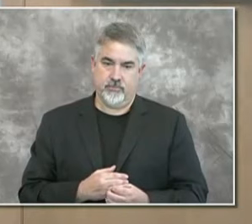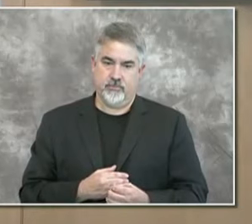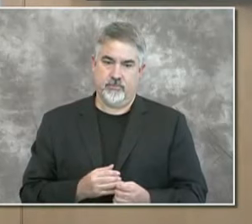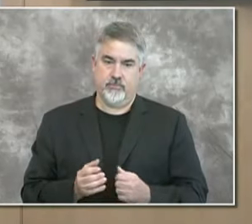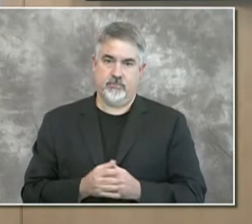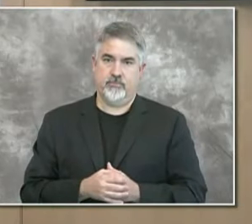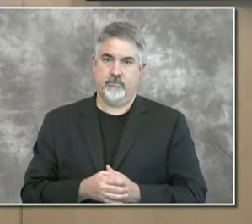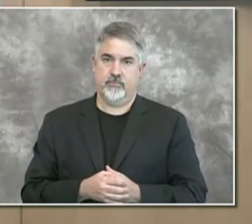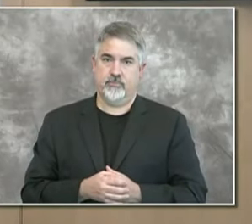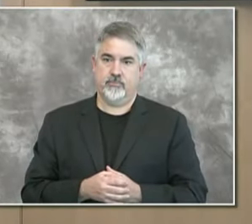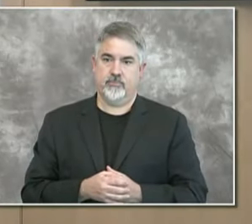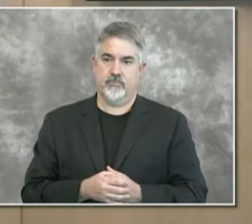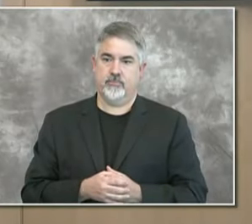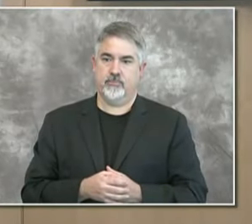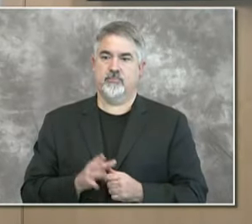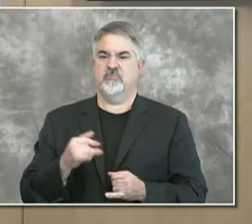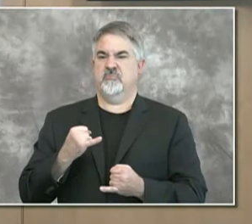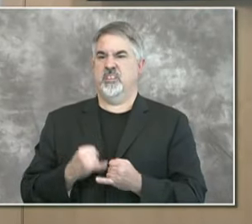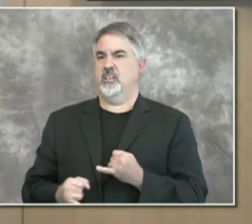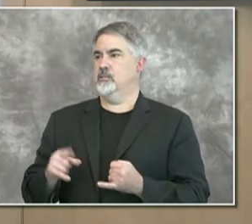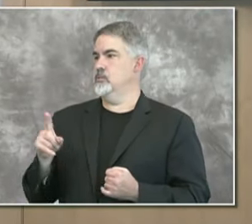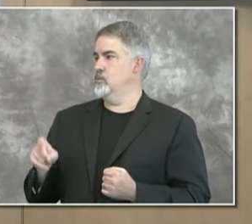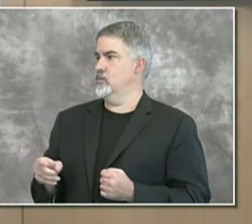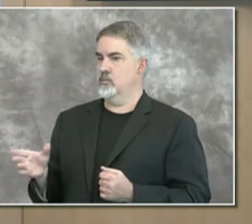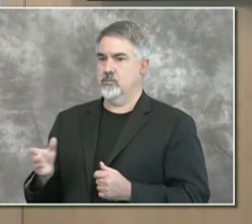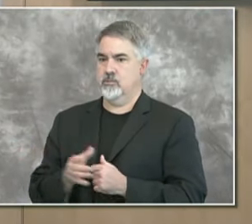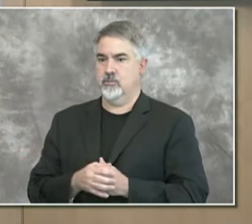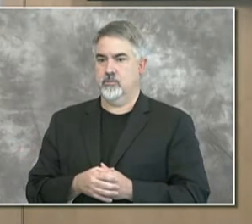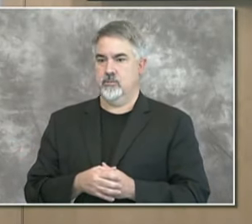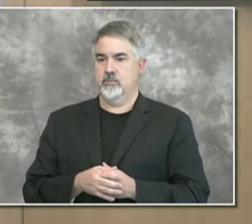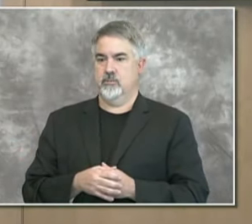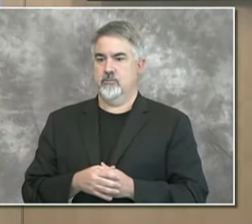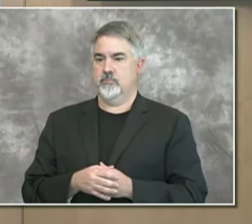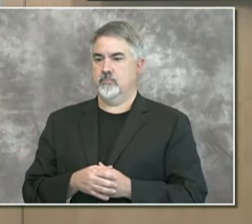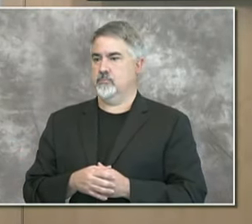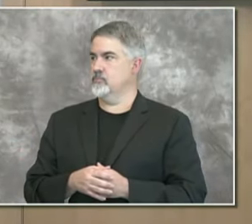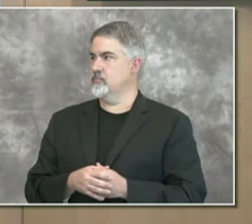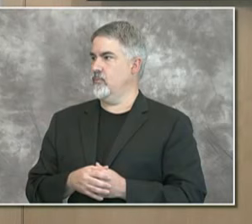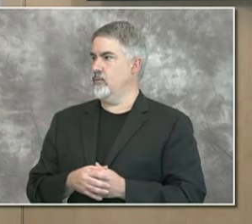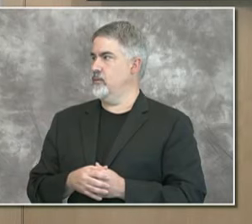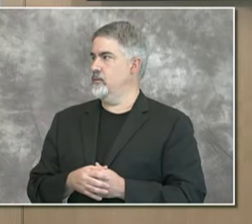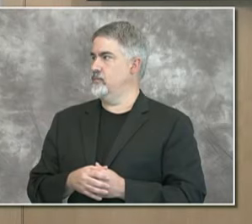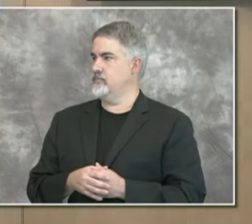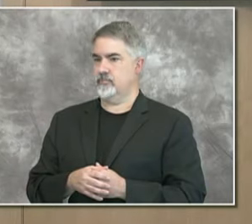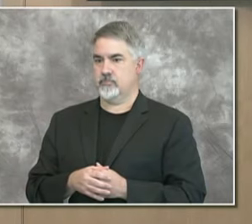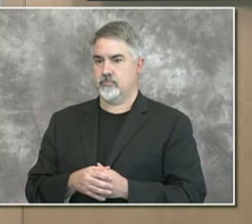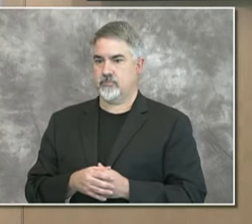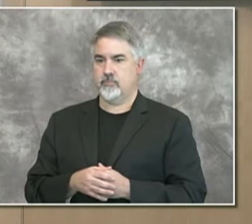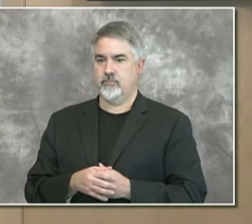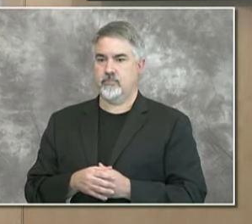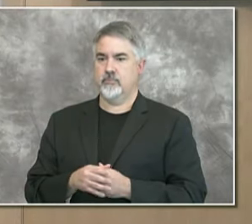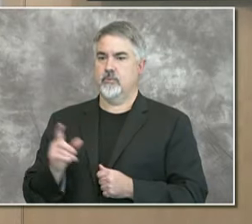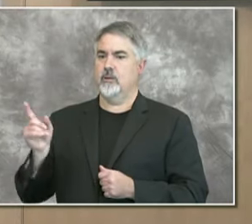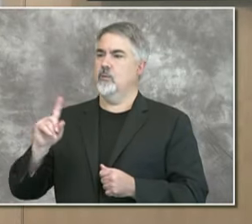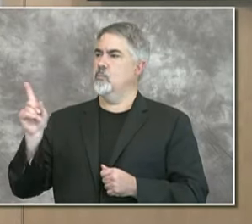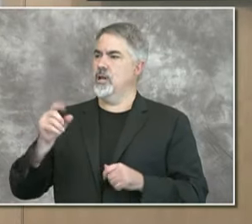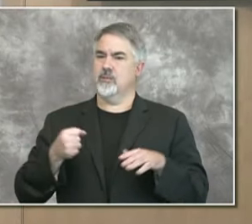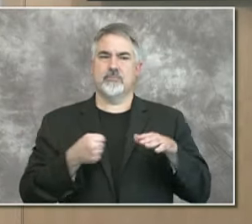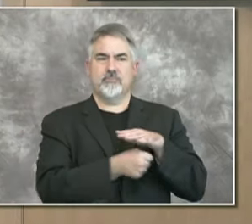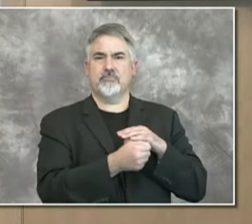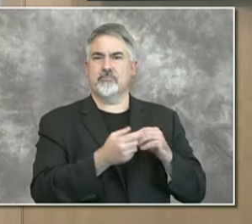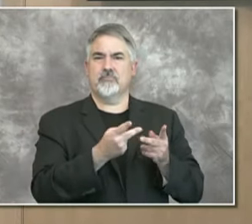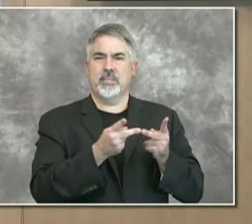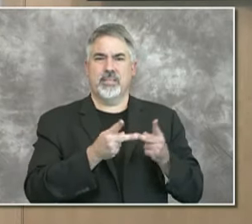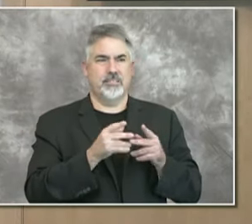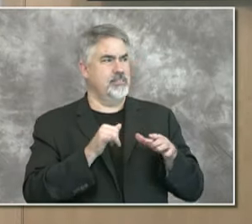This last question is going to be responded to by Supervisor Fletcher. It deals with the housing of COVID patients. This question is from Bill